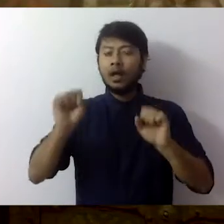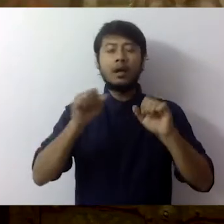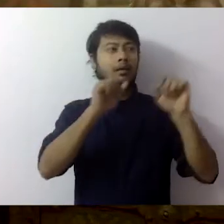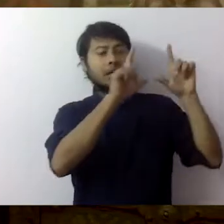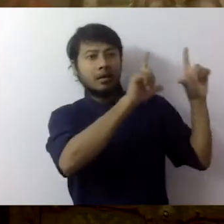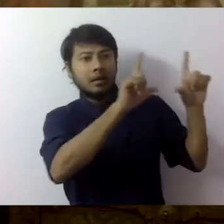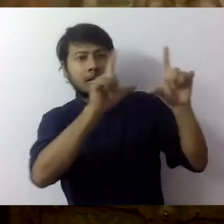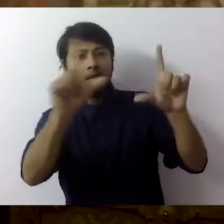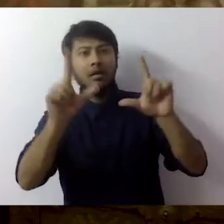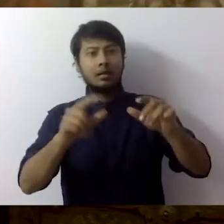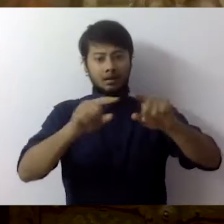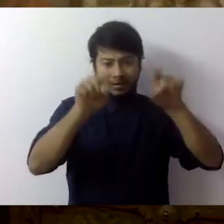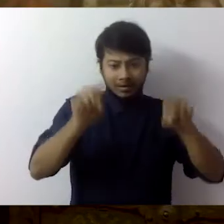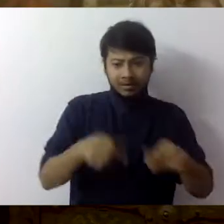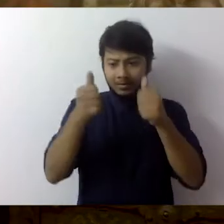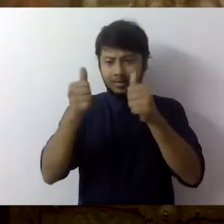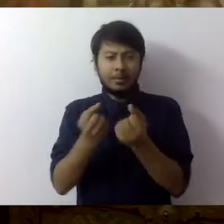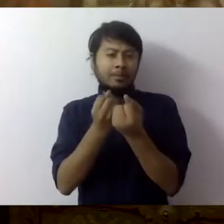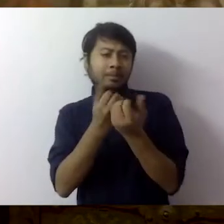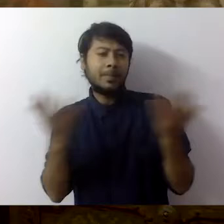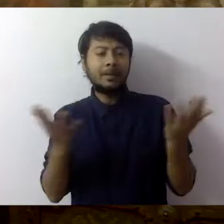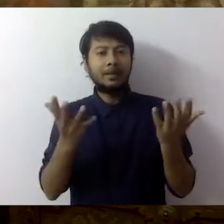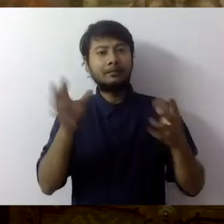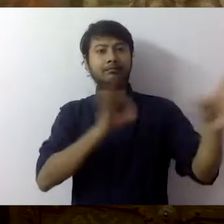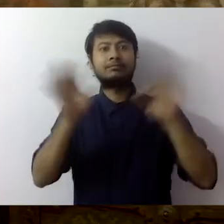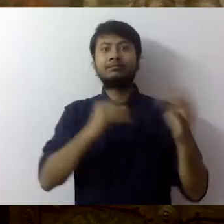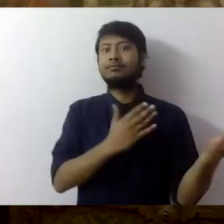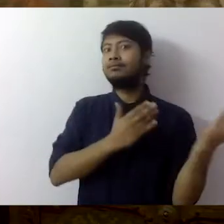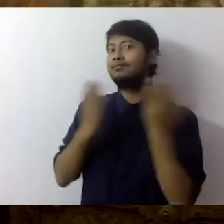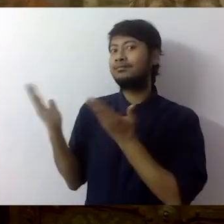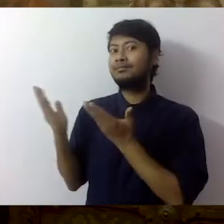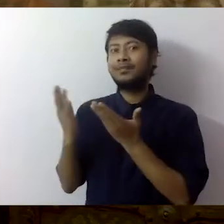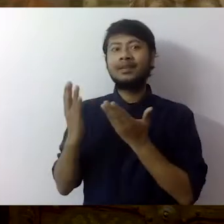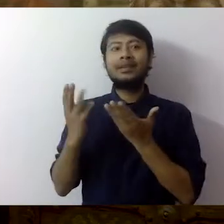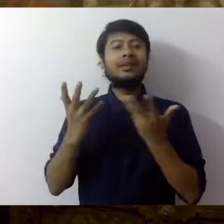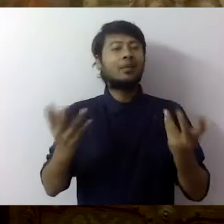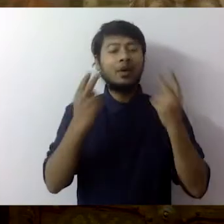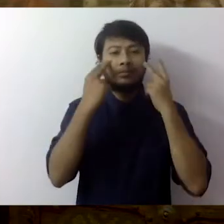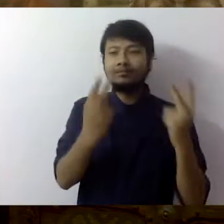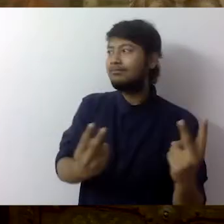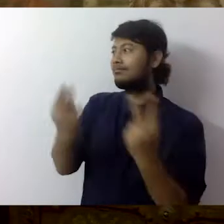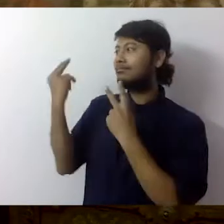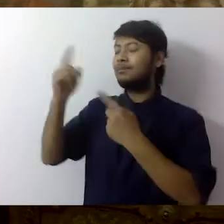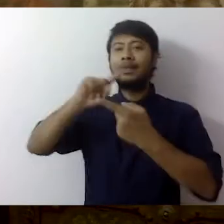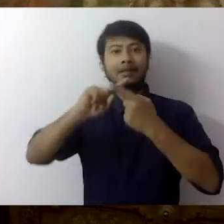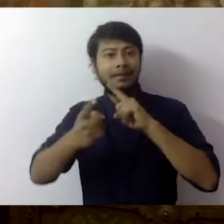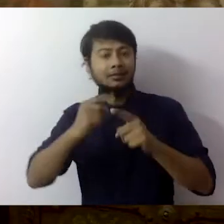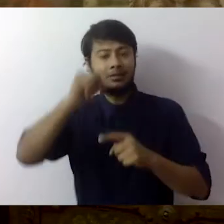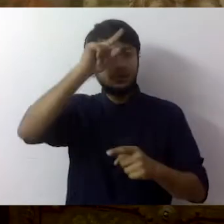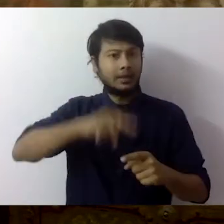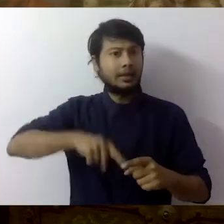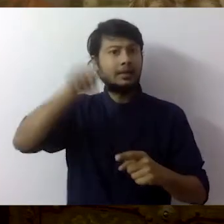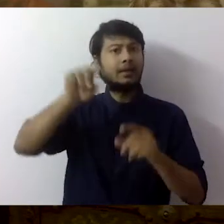collection. Through its extensive collection, MAP presents a historiographic view of popular visual culture in